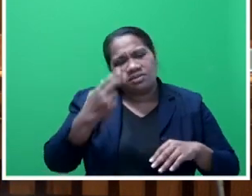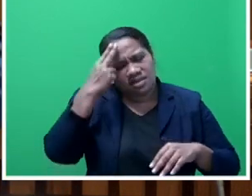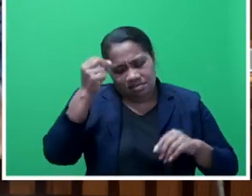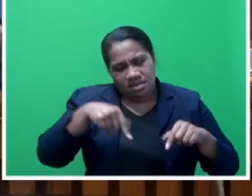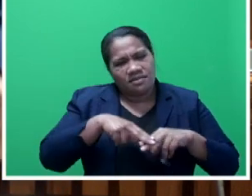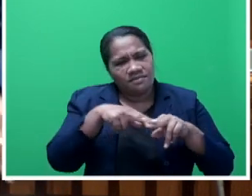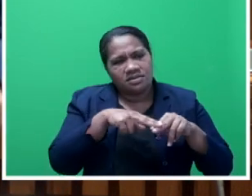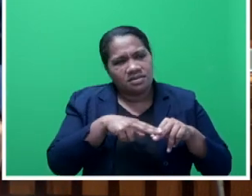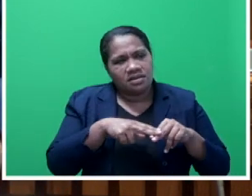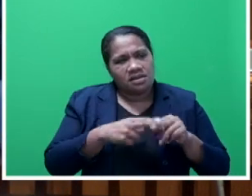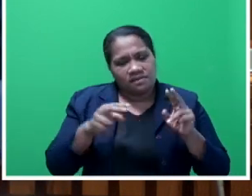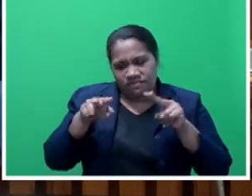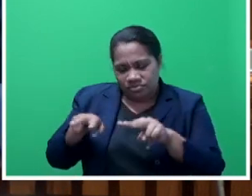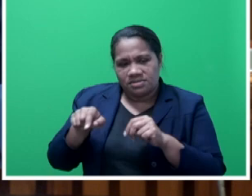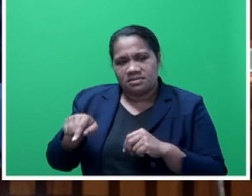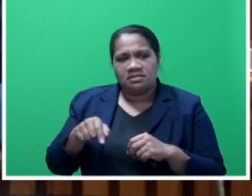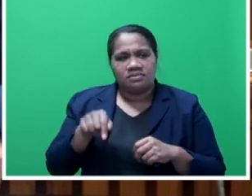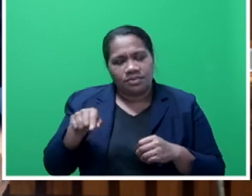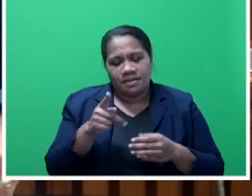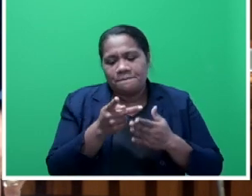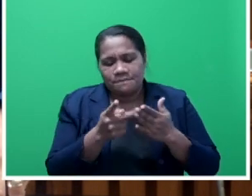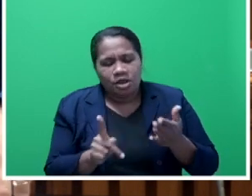ever looked at this as a part of the debt portfolio.